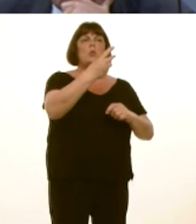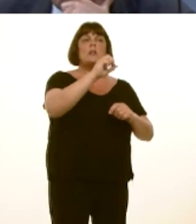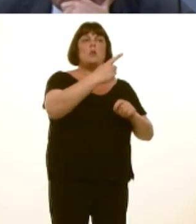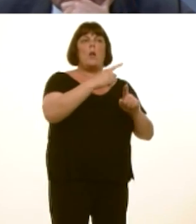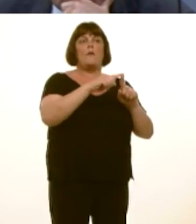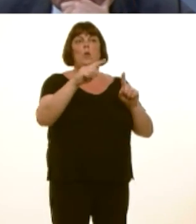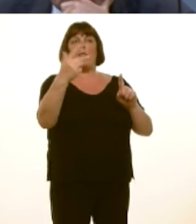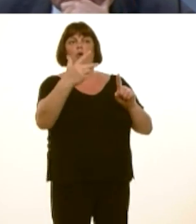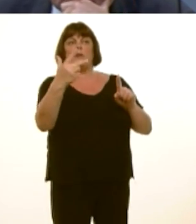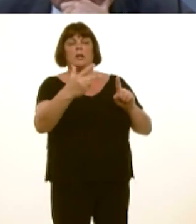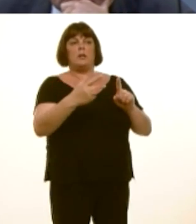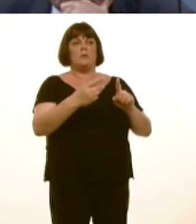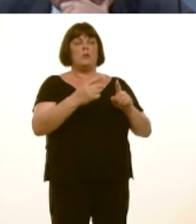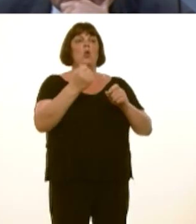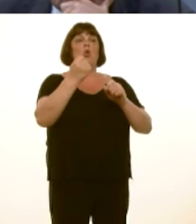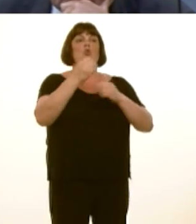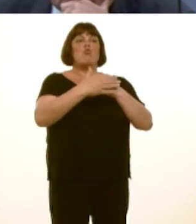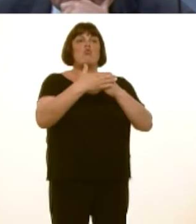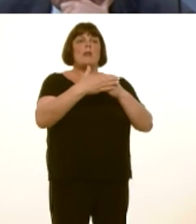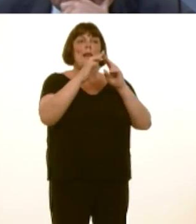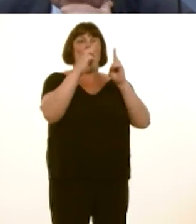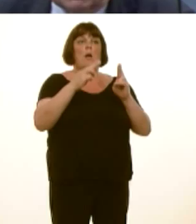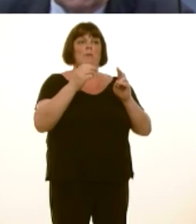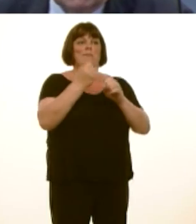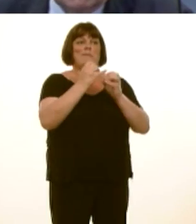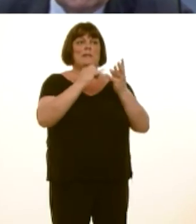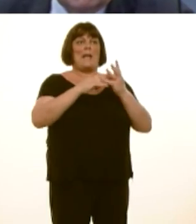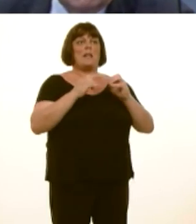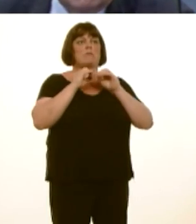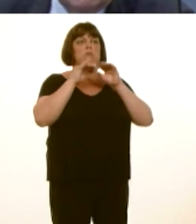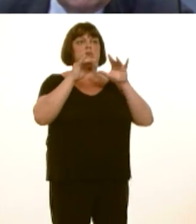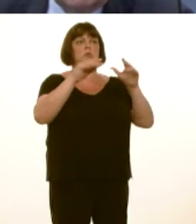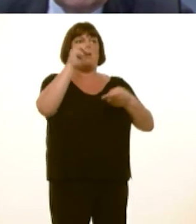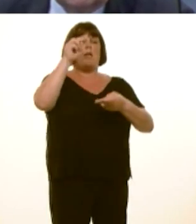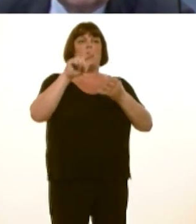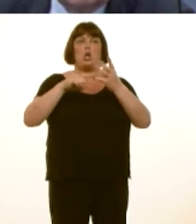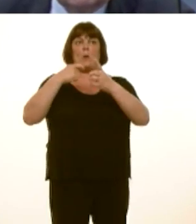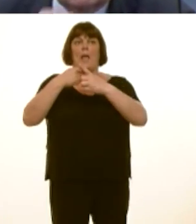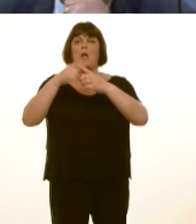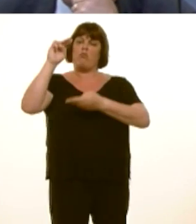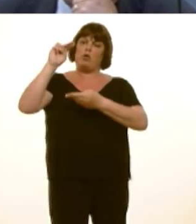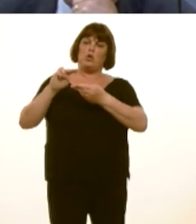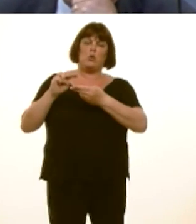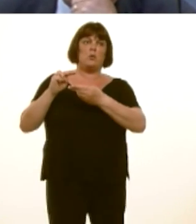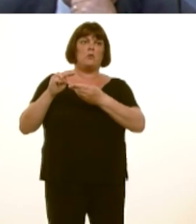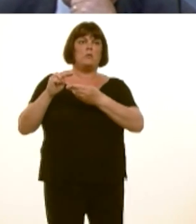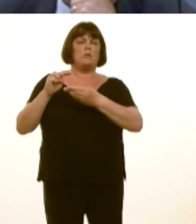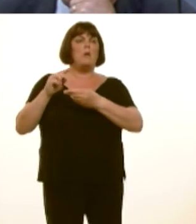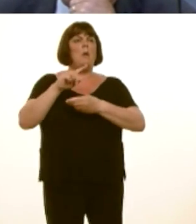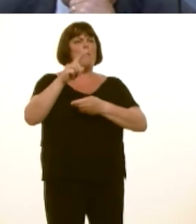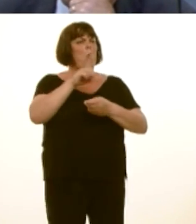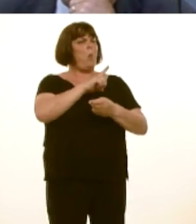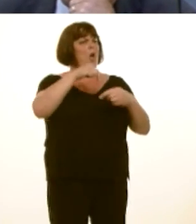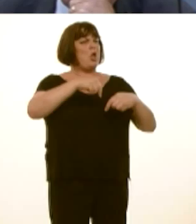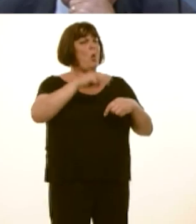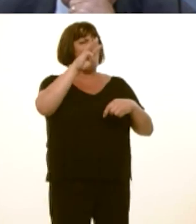available, greenhouse gas emissions in both England and Scotland fell by some 4%. Could you explain why in Wales we saw an increase